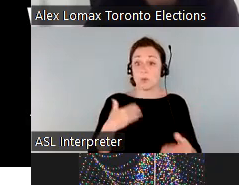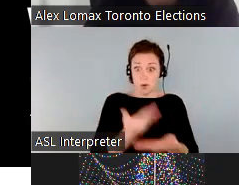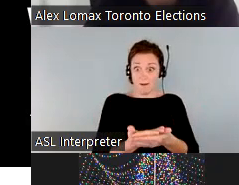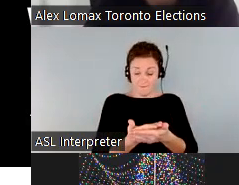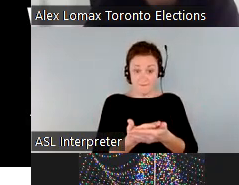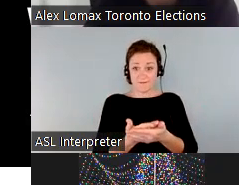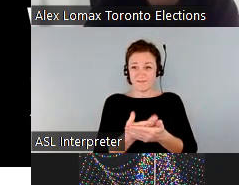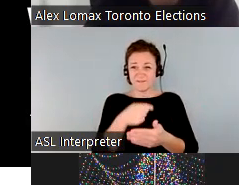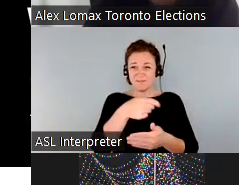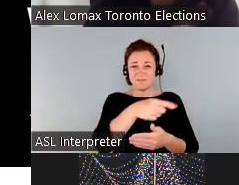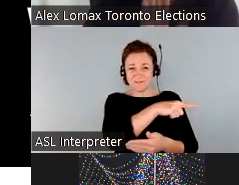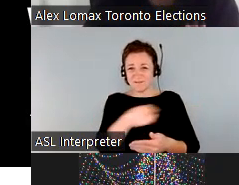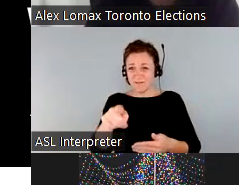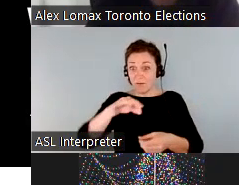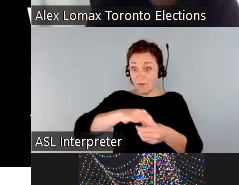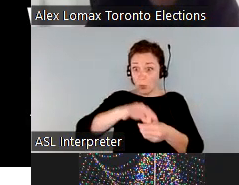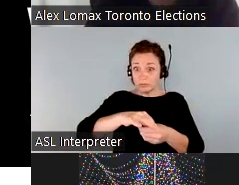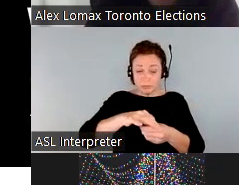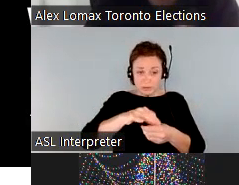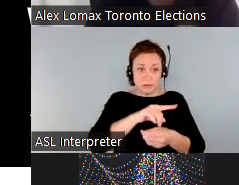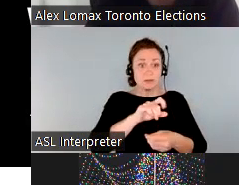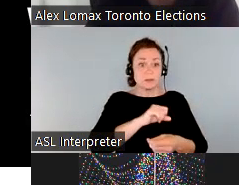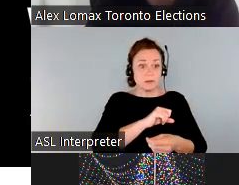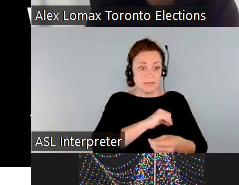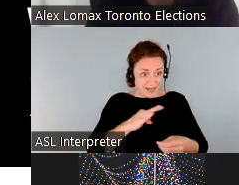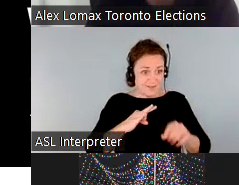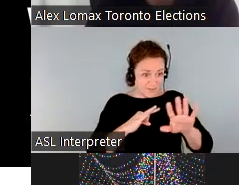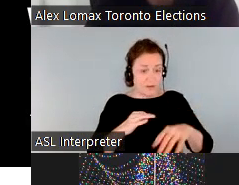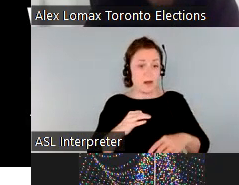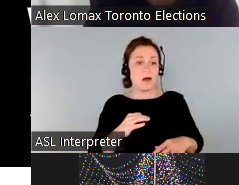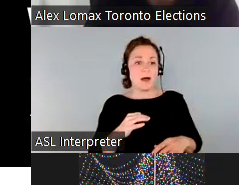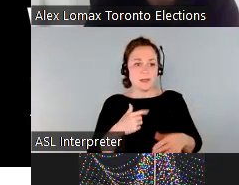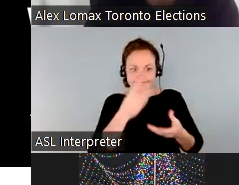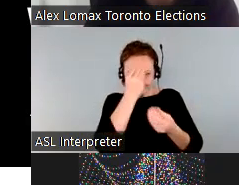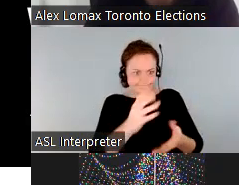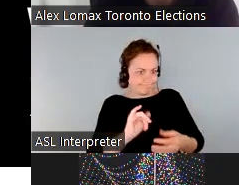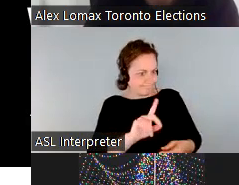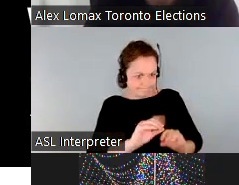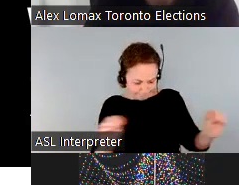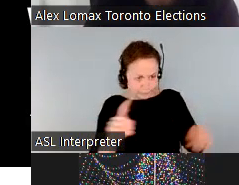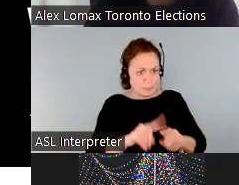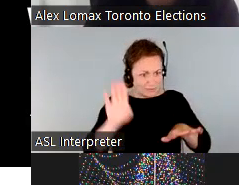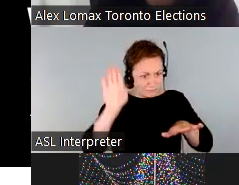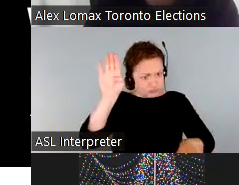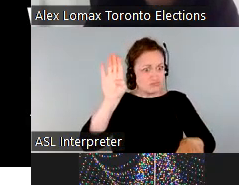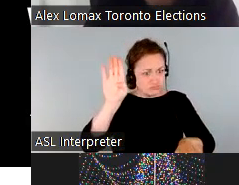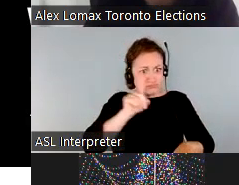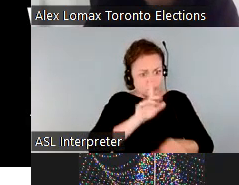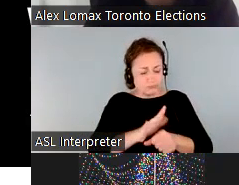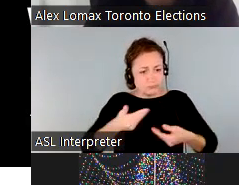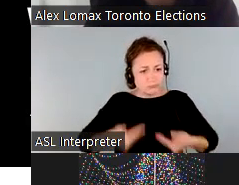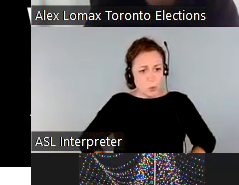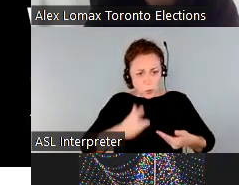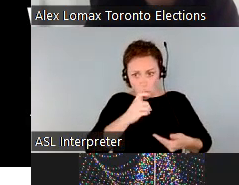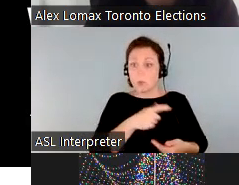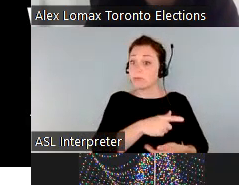have identification, you just need to make a declaration that you are who you say you are. So it is possible to vote